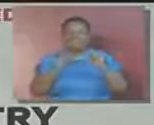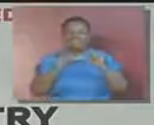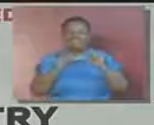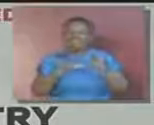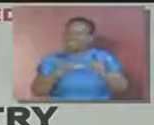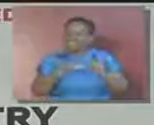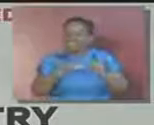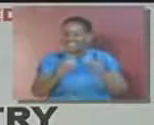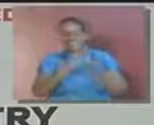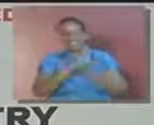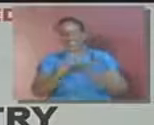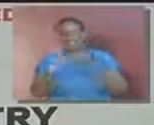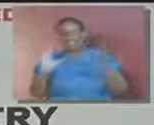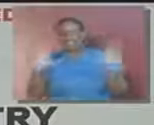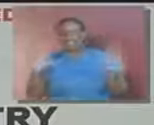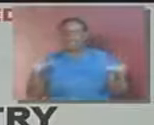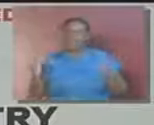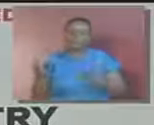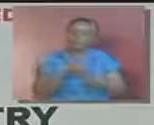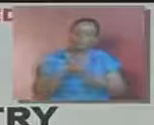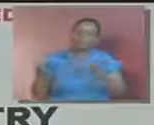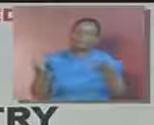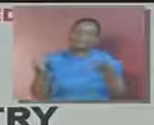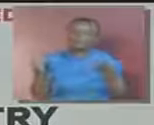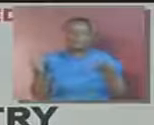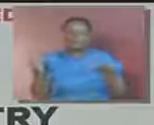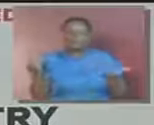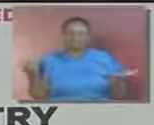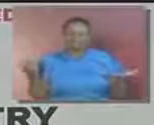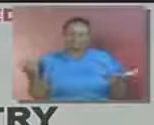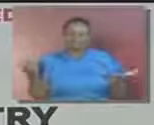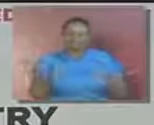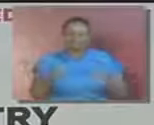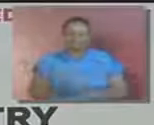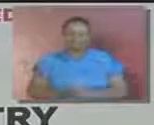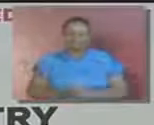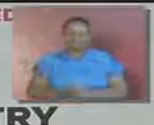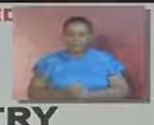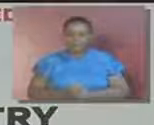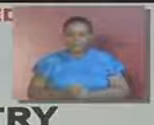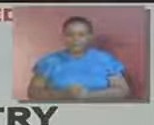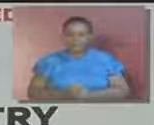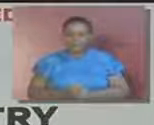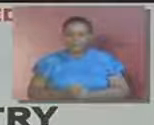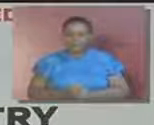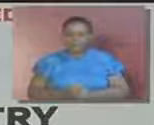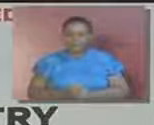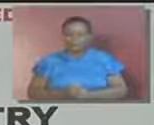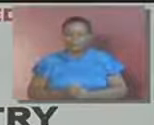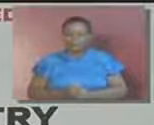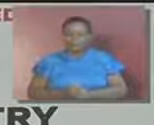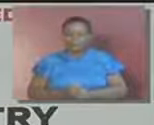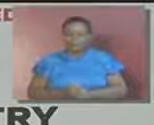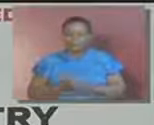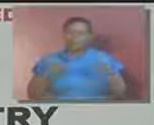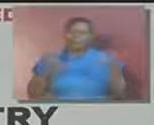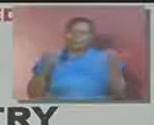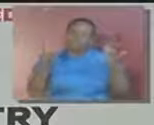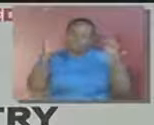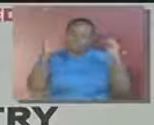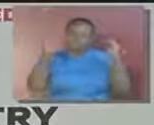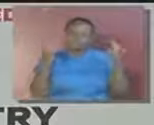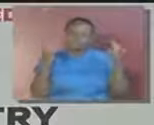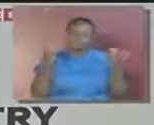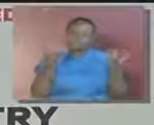for some additional information. Yes, thank you. I just wanted to send a message. Maybe it hasn't reached to